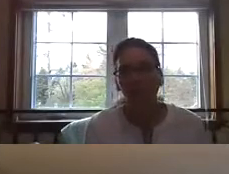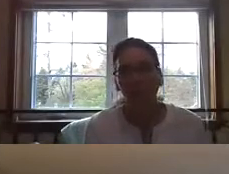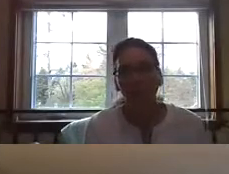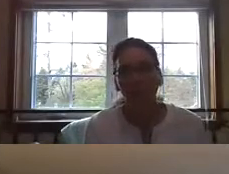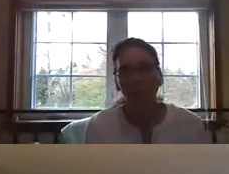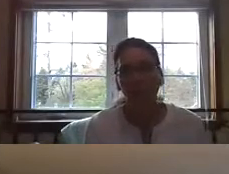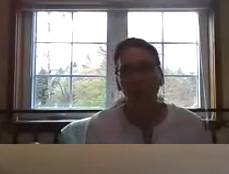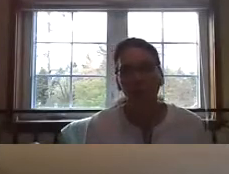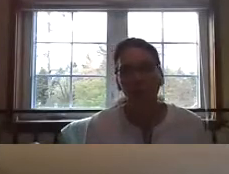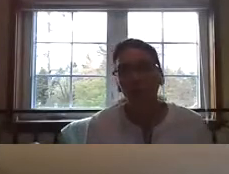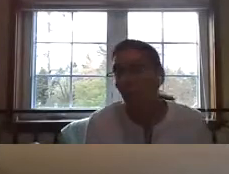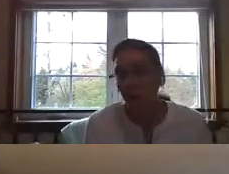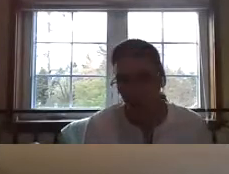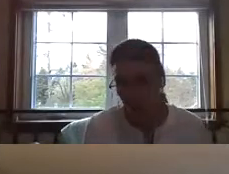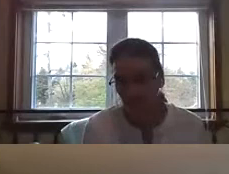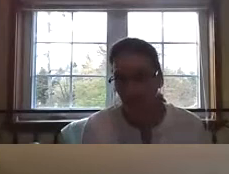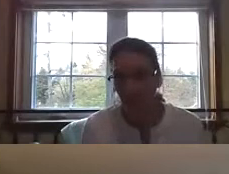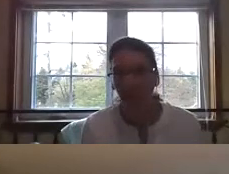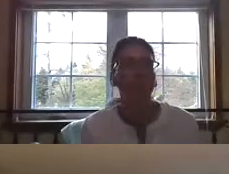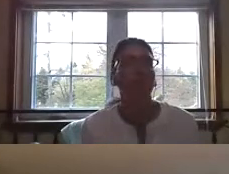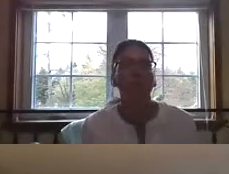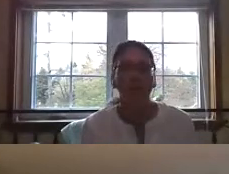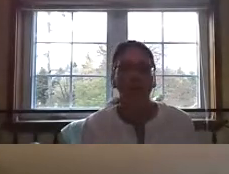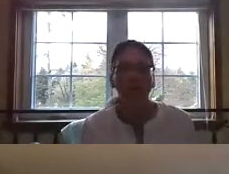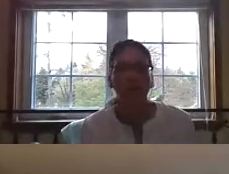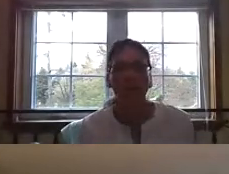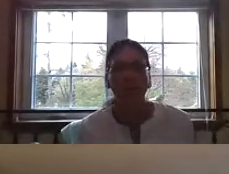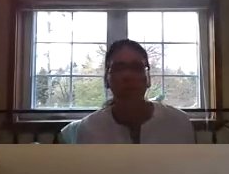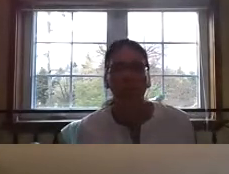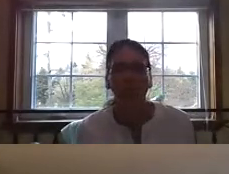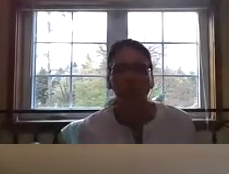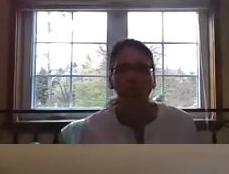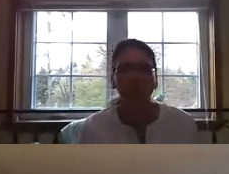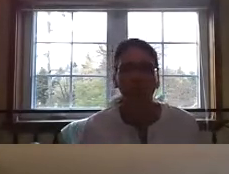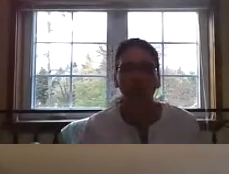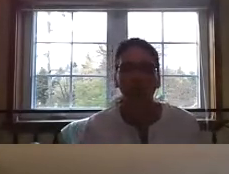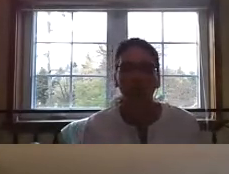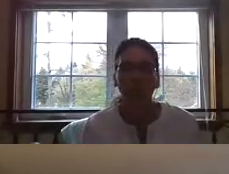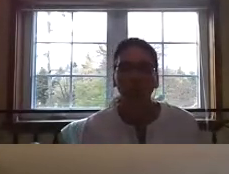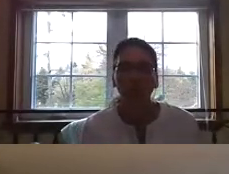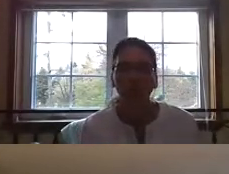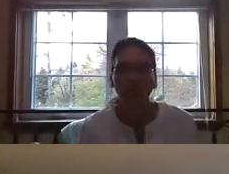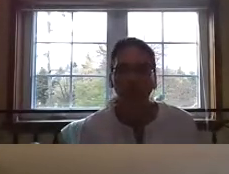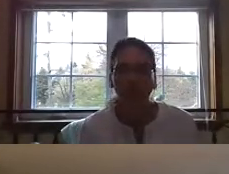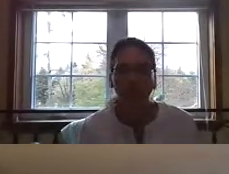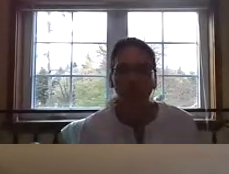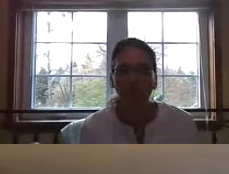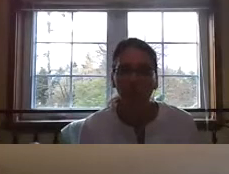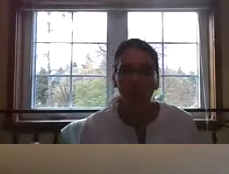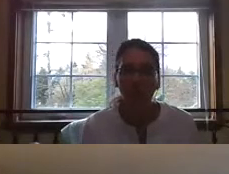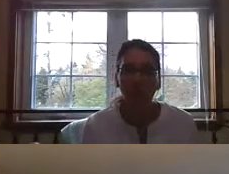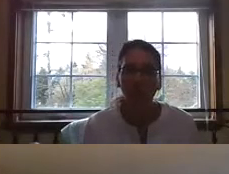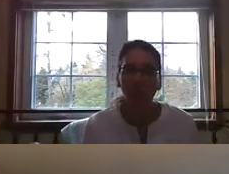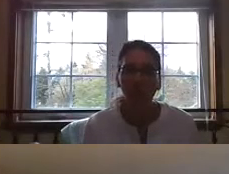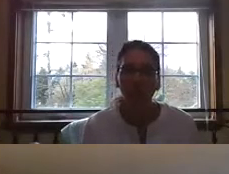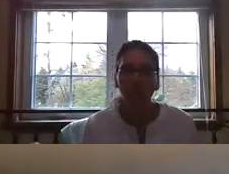right now is essentially wider than it needs to be for motor vehicles to travel there. So we can take a little bit of space from